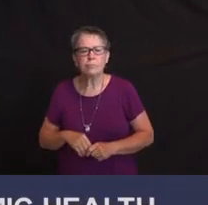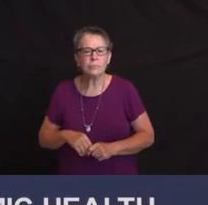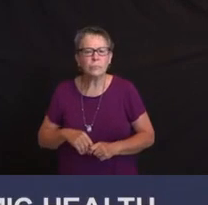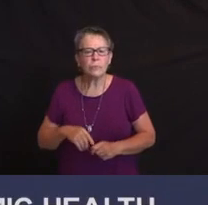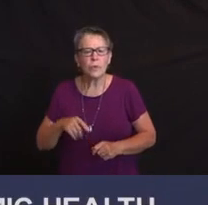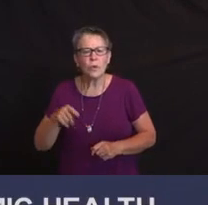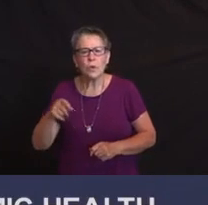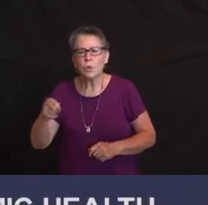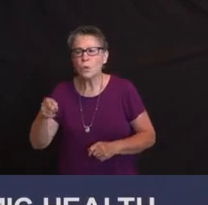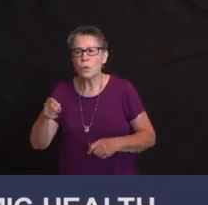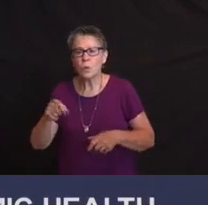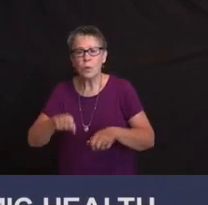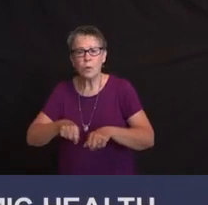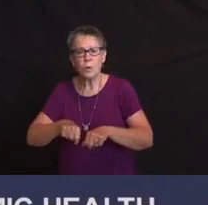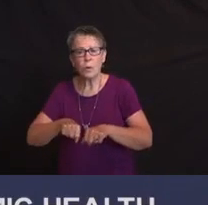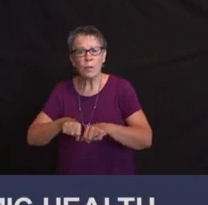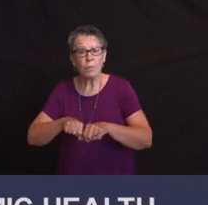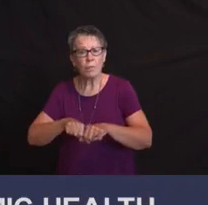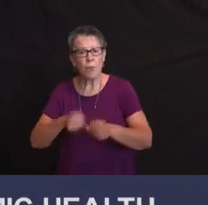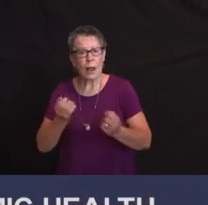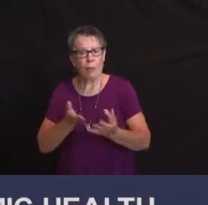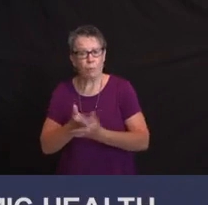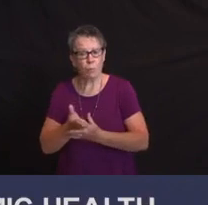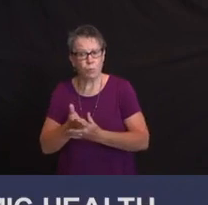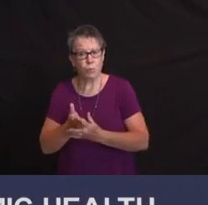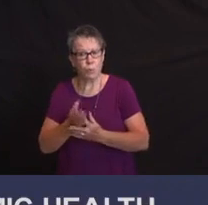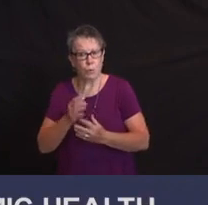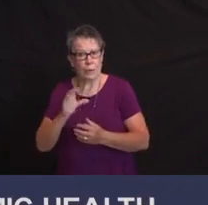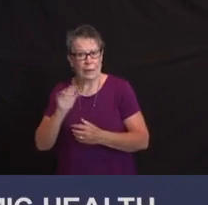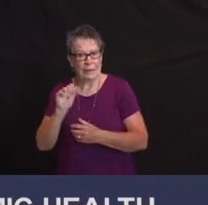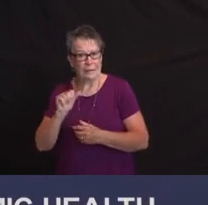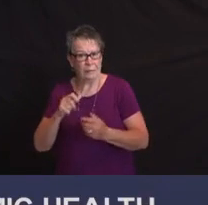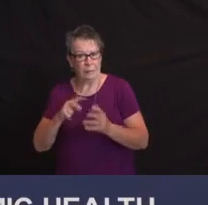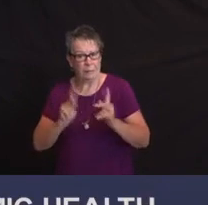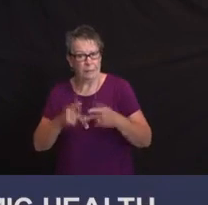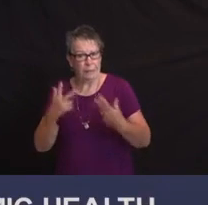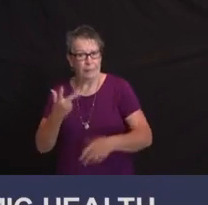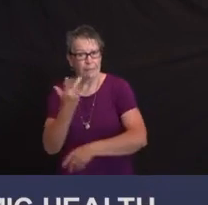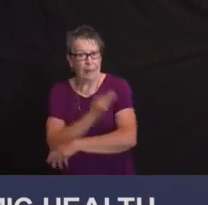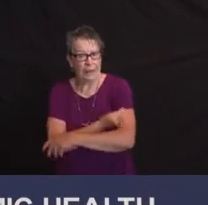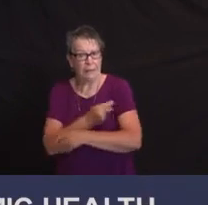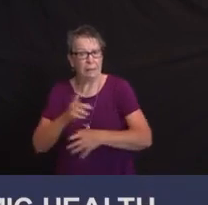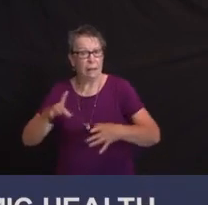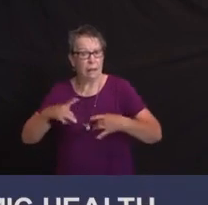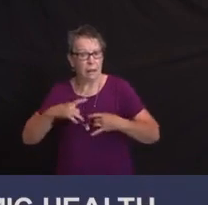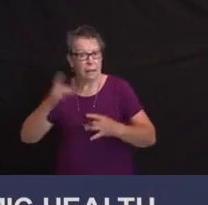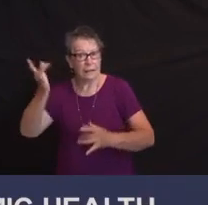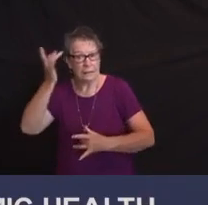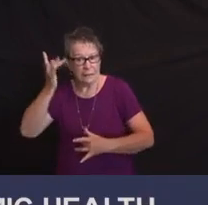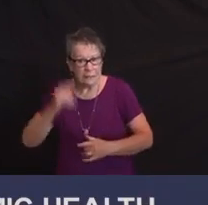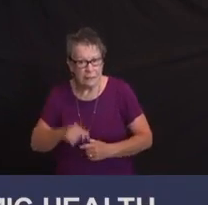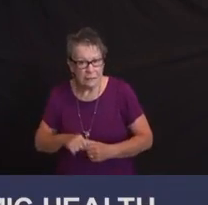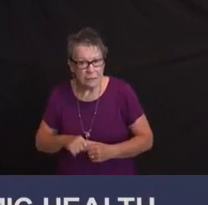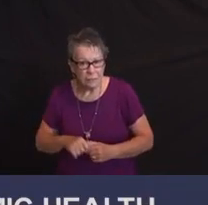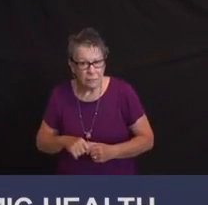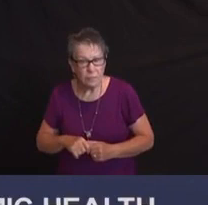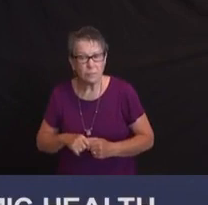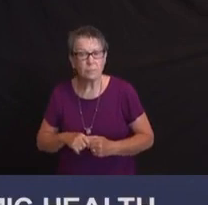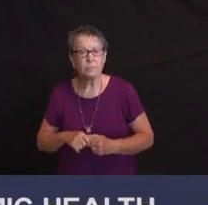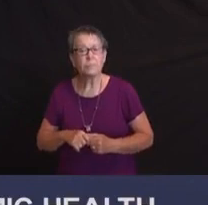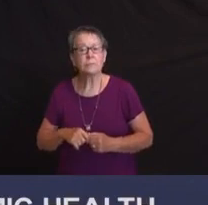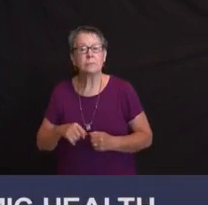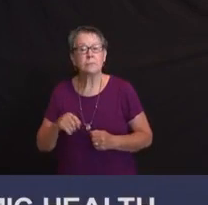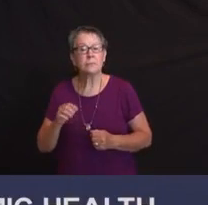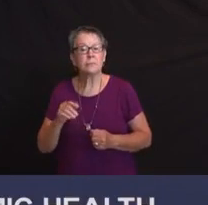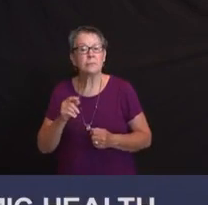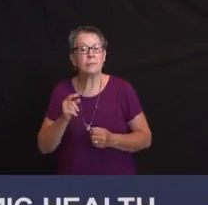you had given some statistics for I think it was the last week. Yeah, percentage in the last week hospital. we have data, which is July 20 to July 26. Right. I